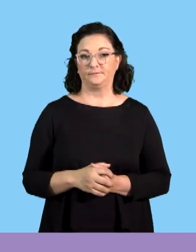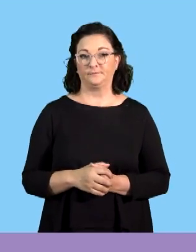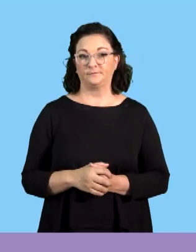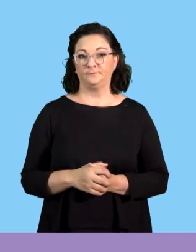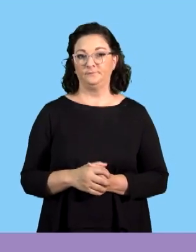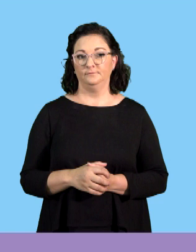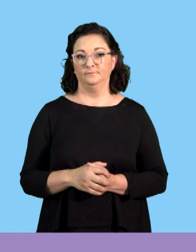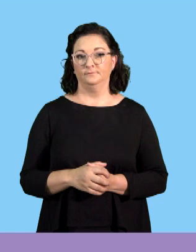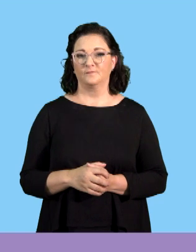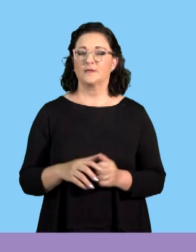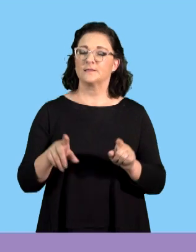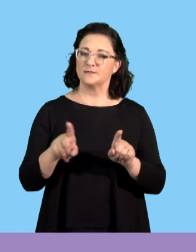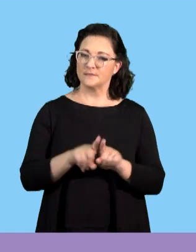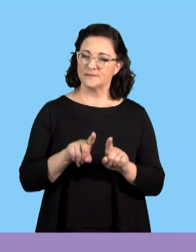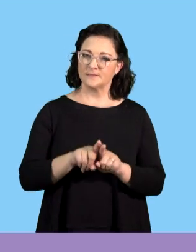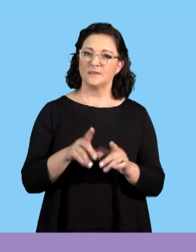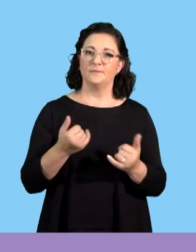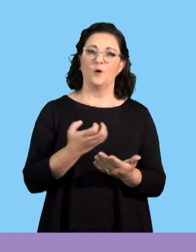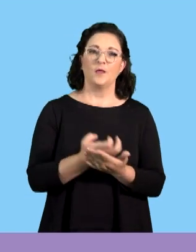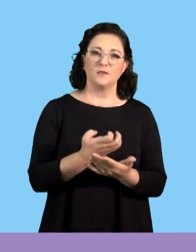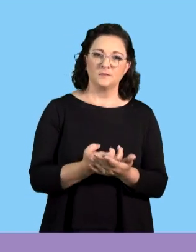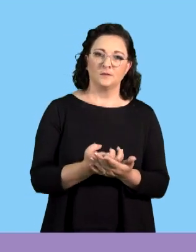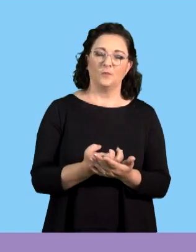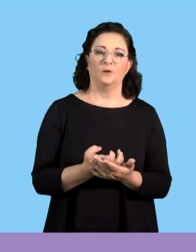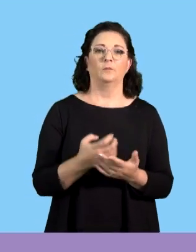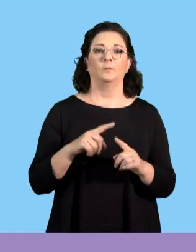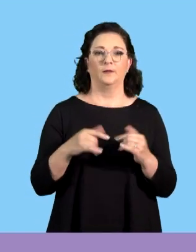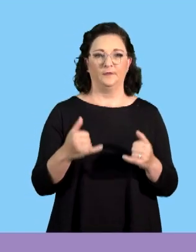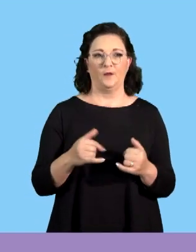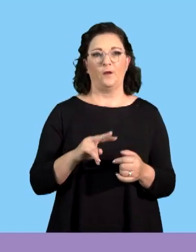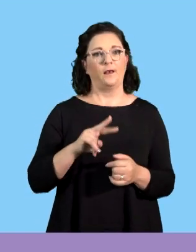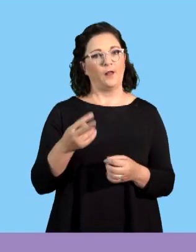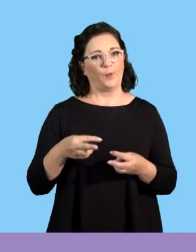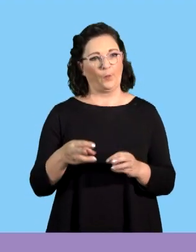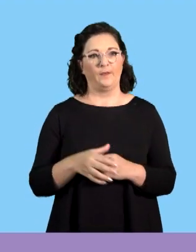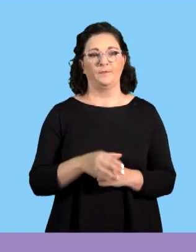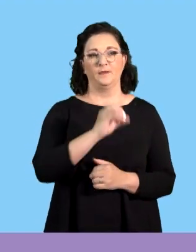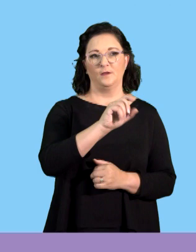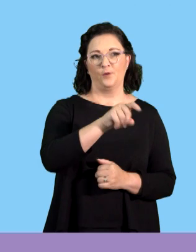0.24. Let's look at the same example using what we've just explained.